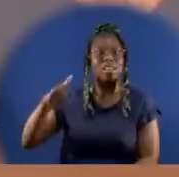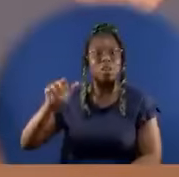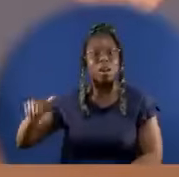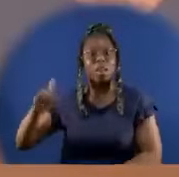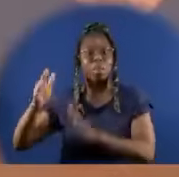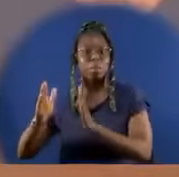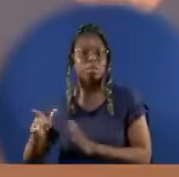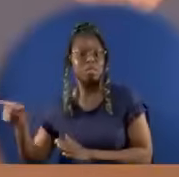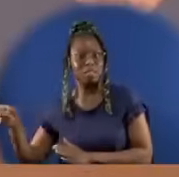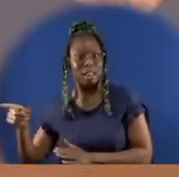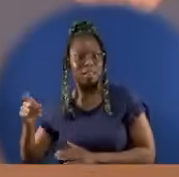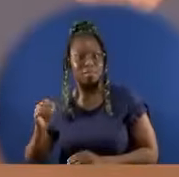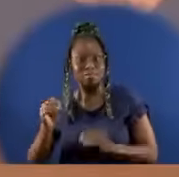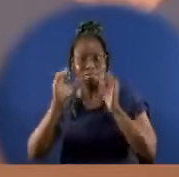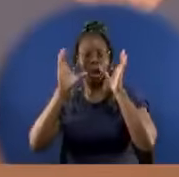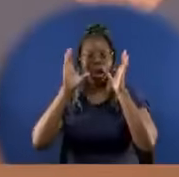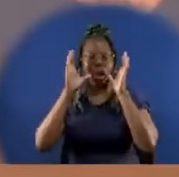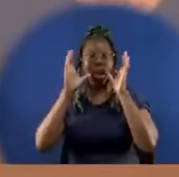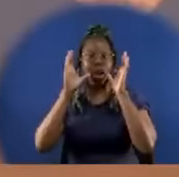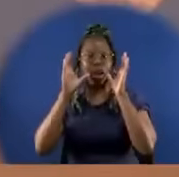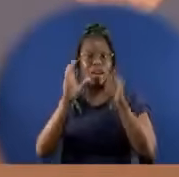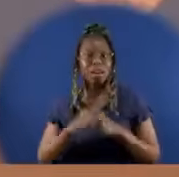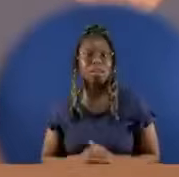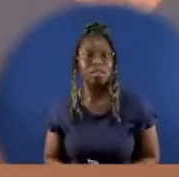Why are you not clapping as loud as you were clapping a few minutes ago?